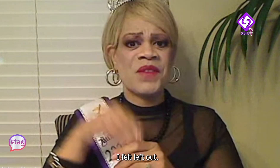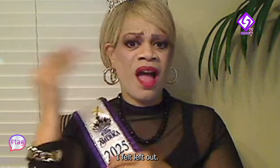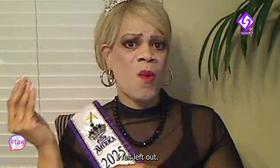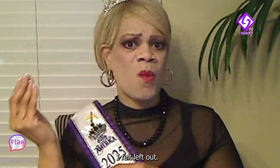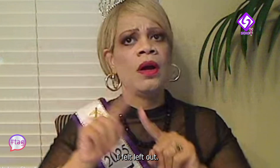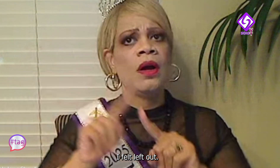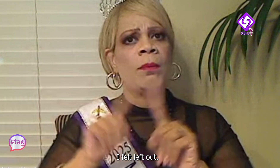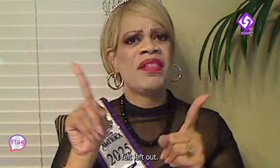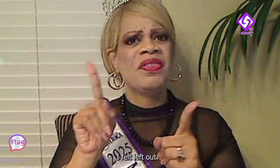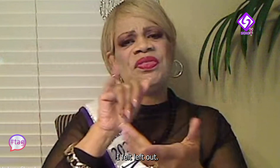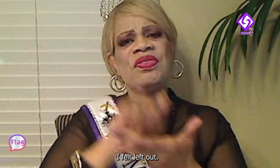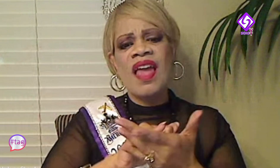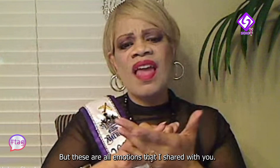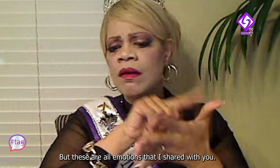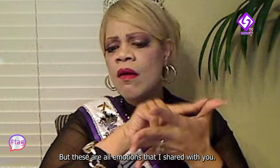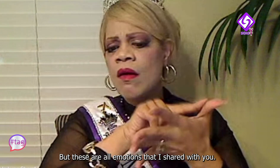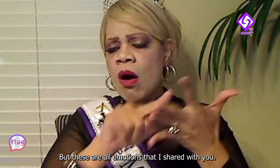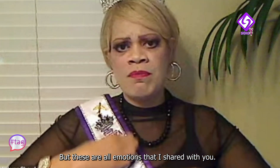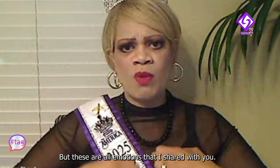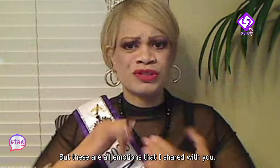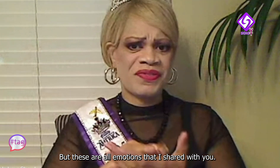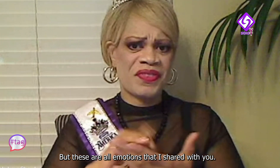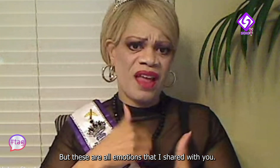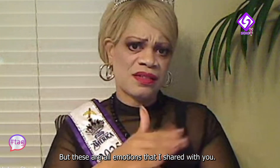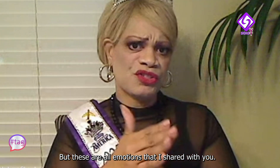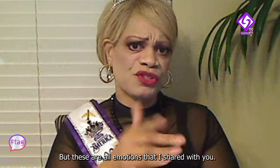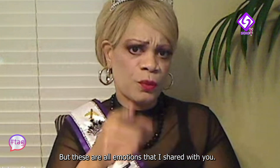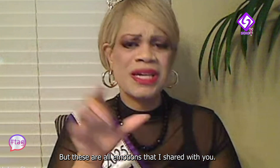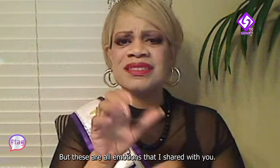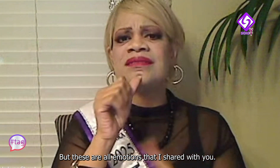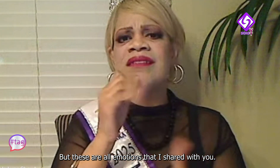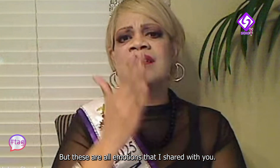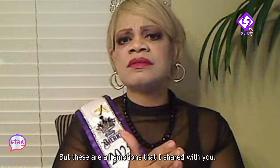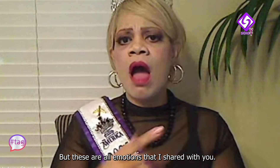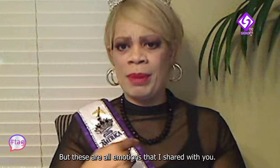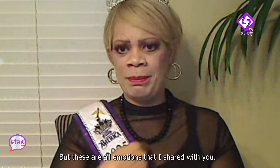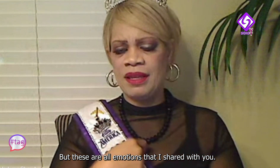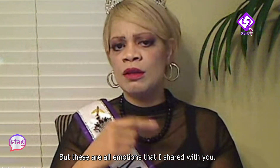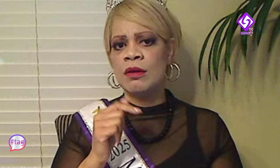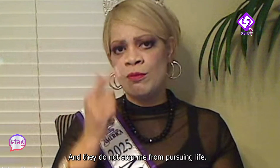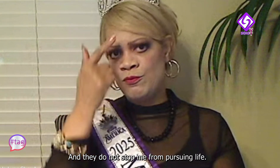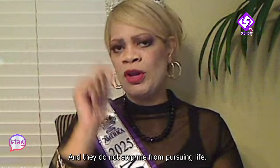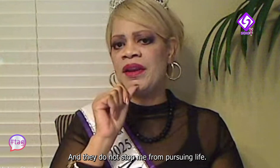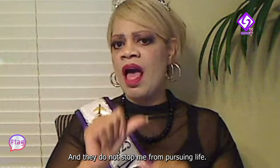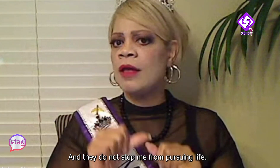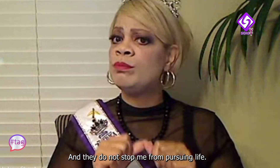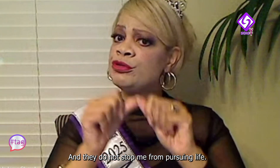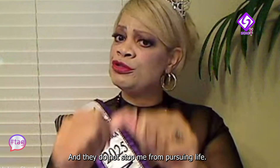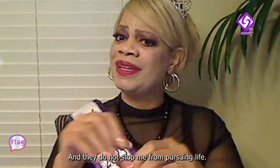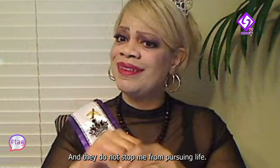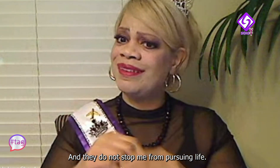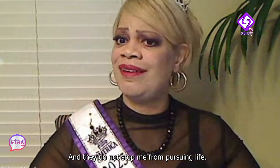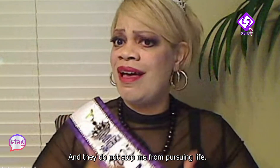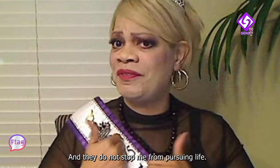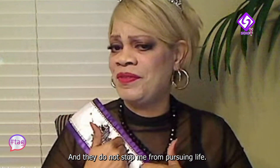felt left out. But these are all emotions that I shared with you, and they do not